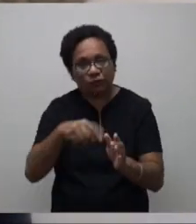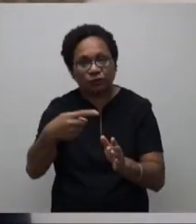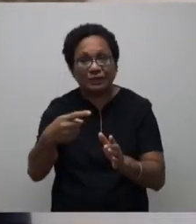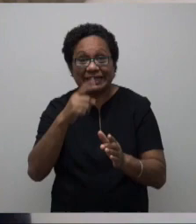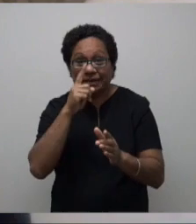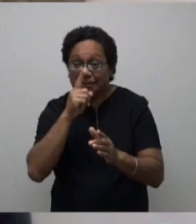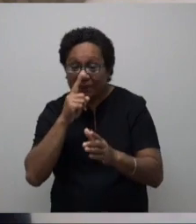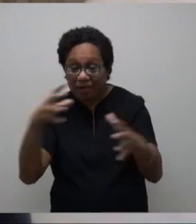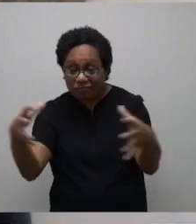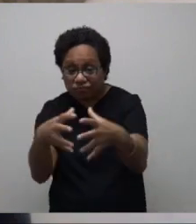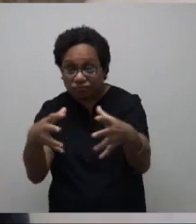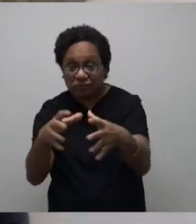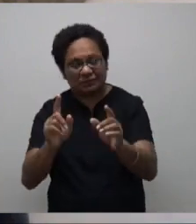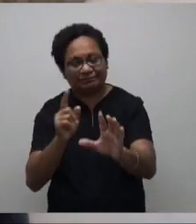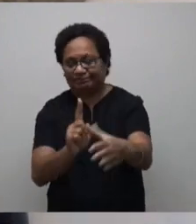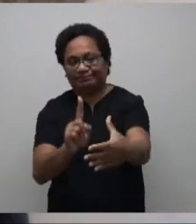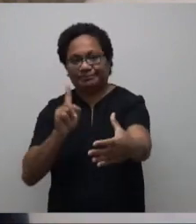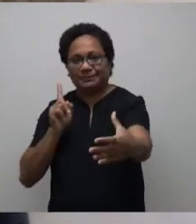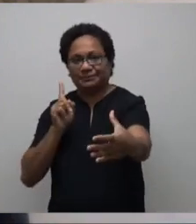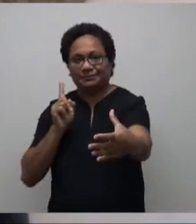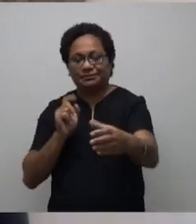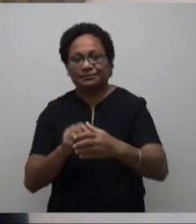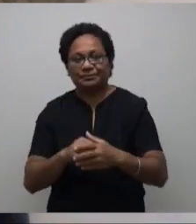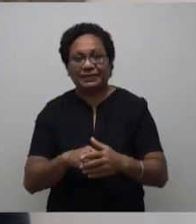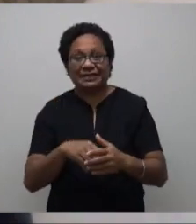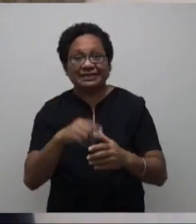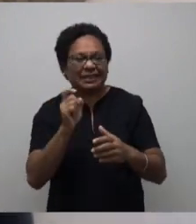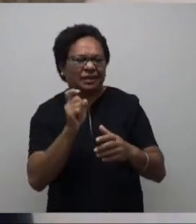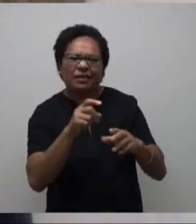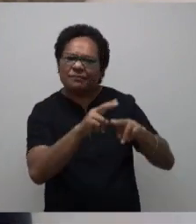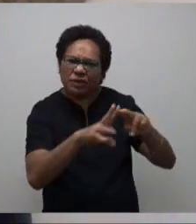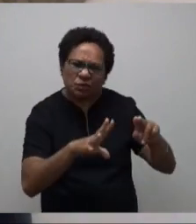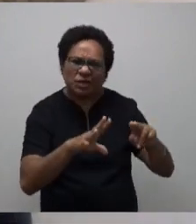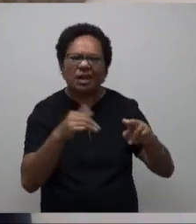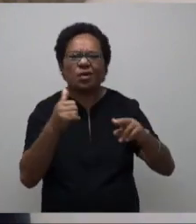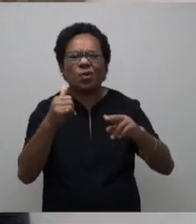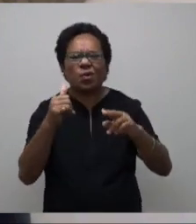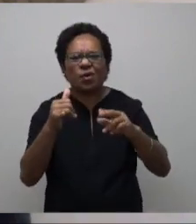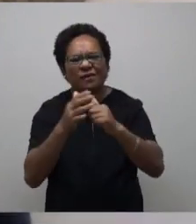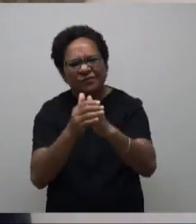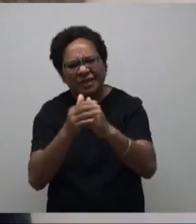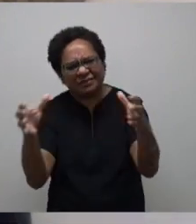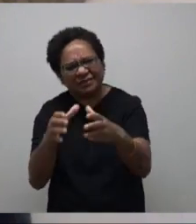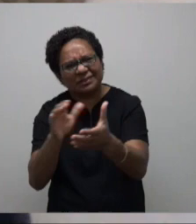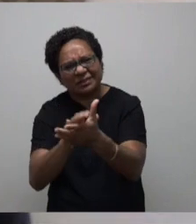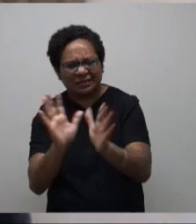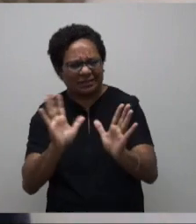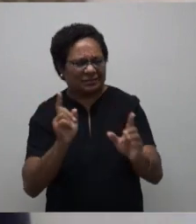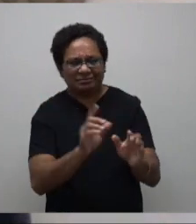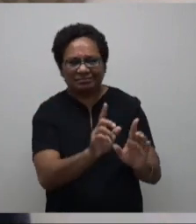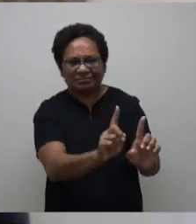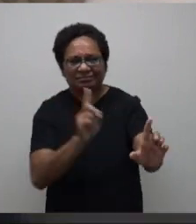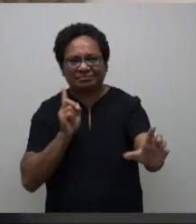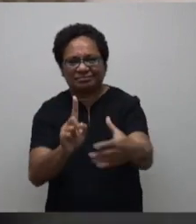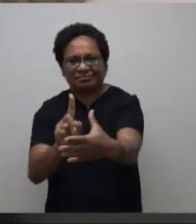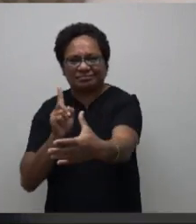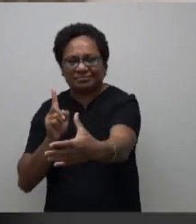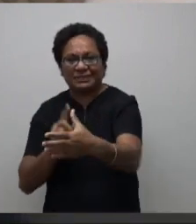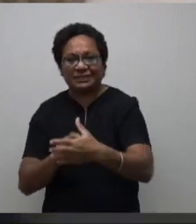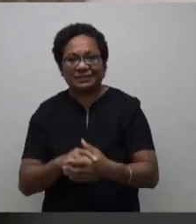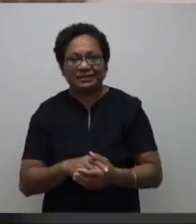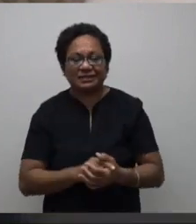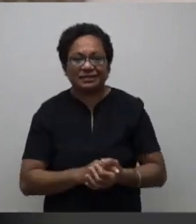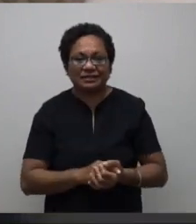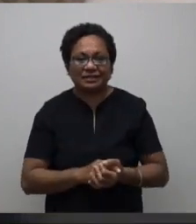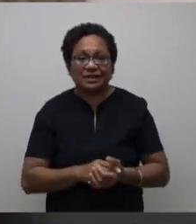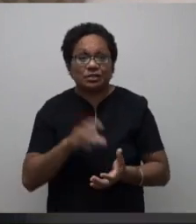crowds and crowded places. And don't attend social gatherings. Behave as if anyone you meet outside your home potentially has